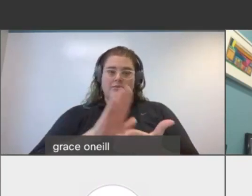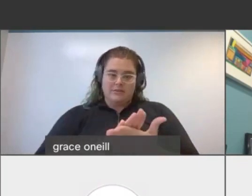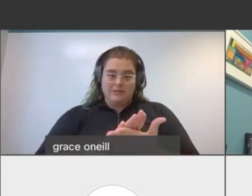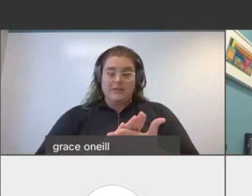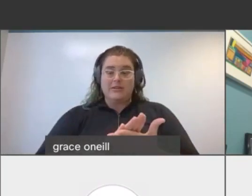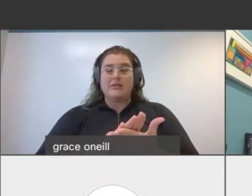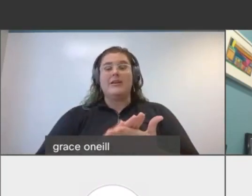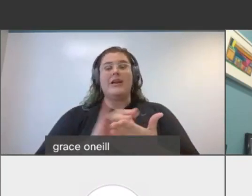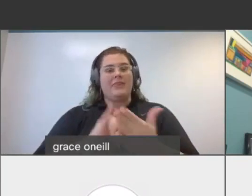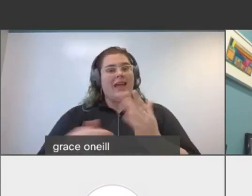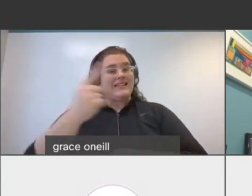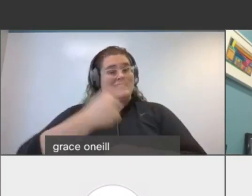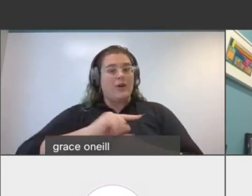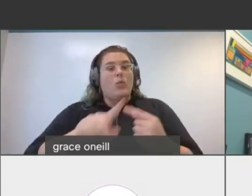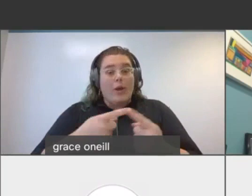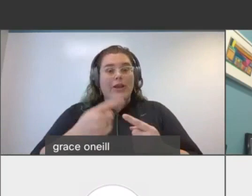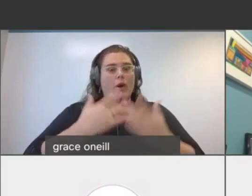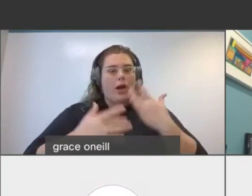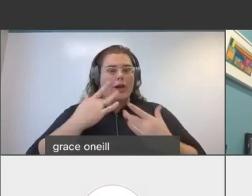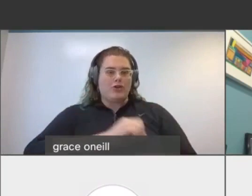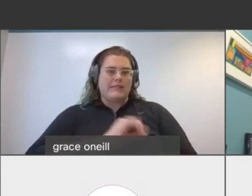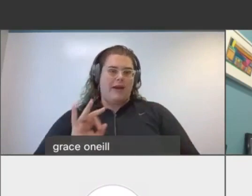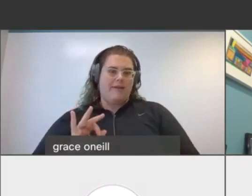were understaffed. So